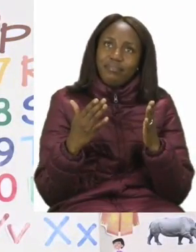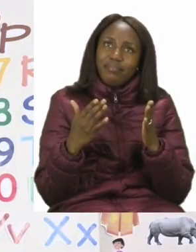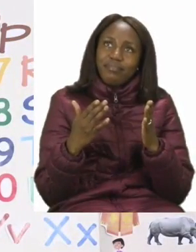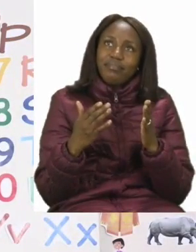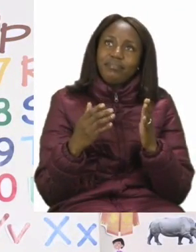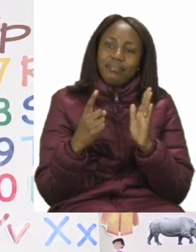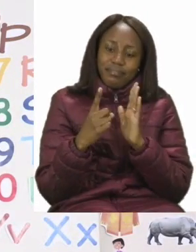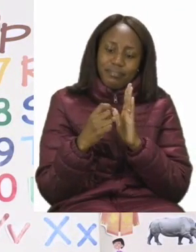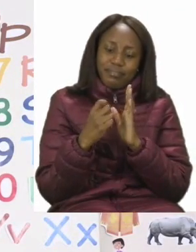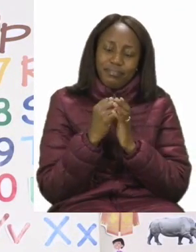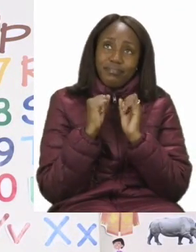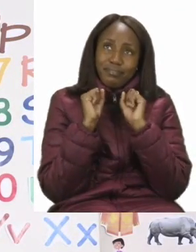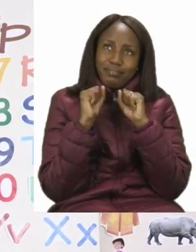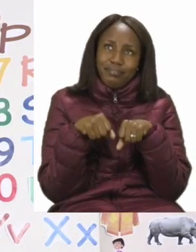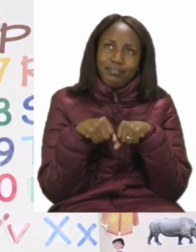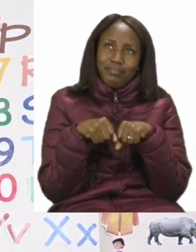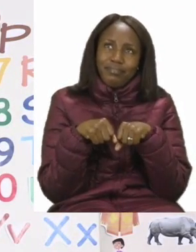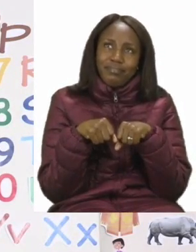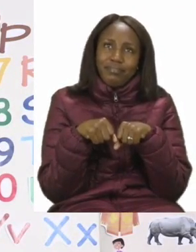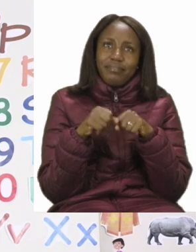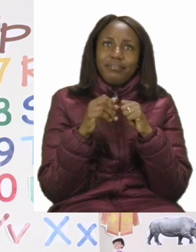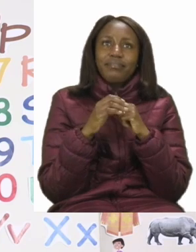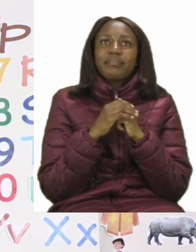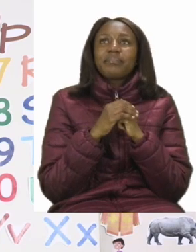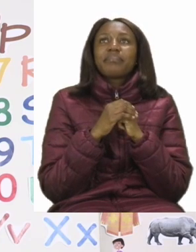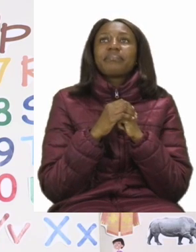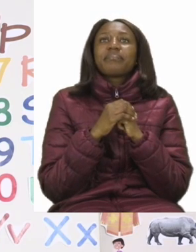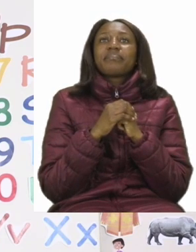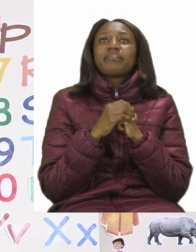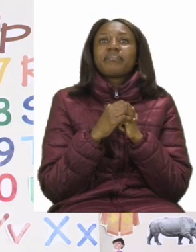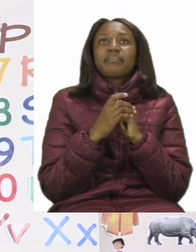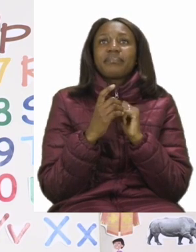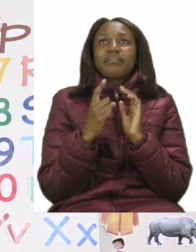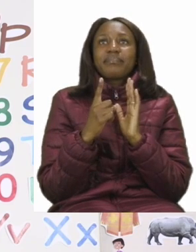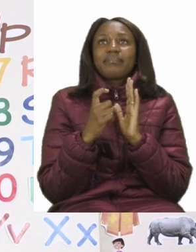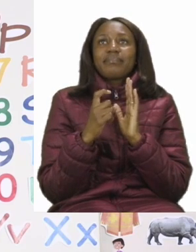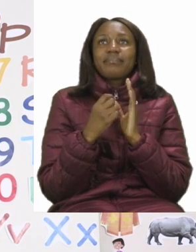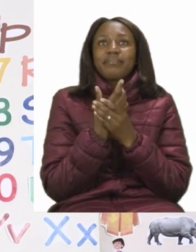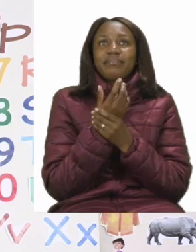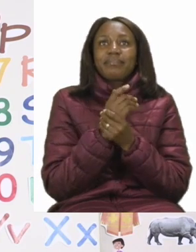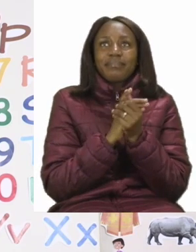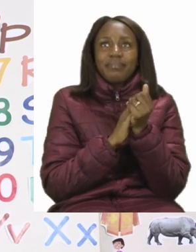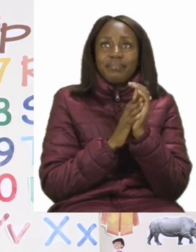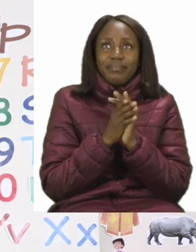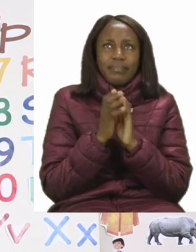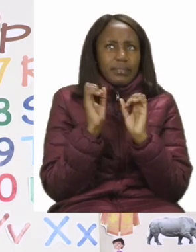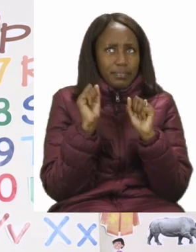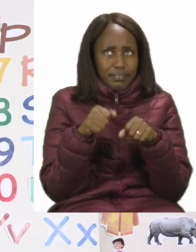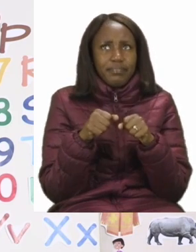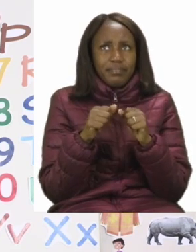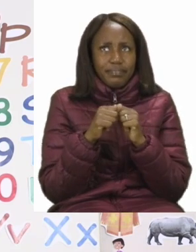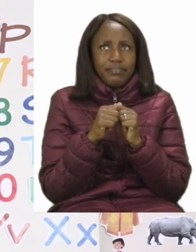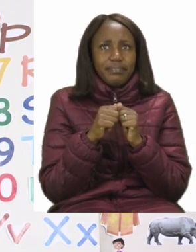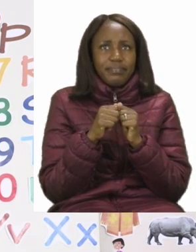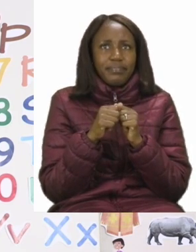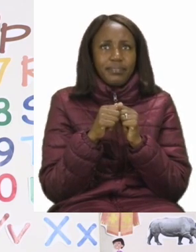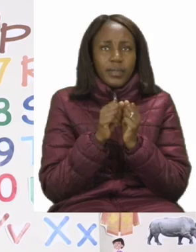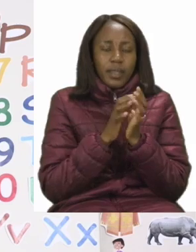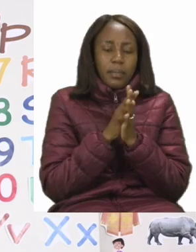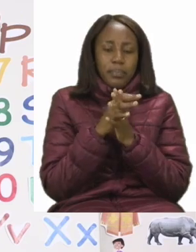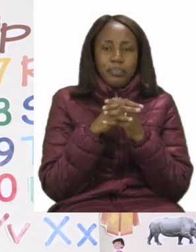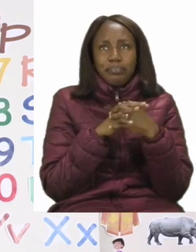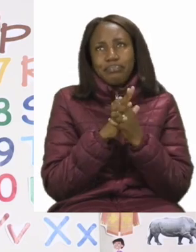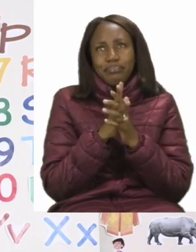remember, boys and girls, we have to sanitize before we start. We have to sanitize to